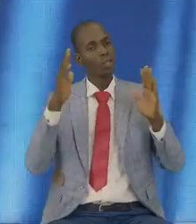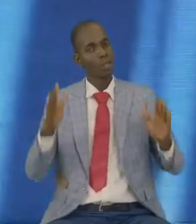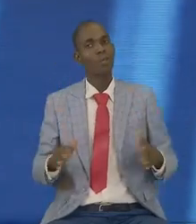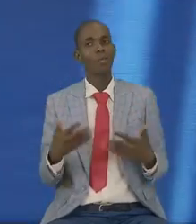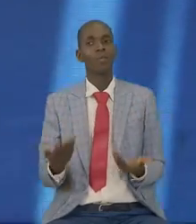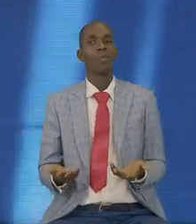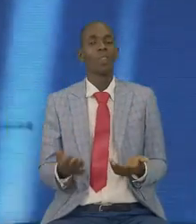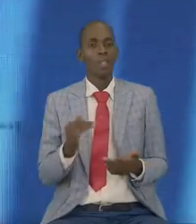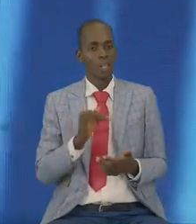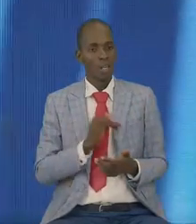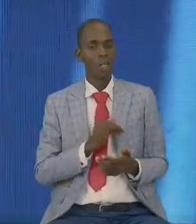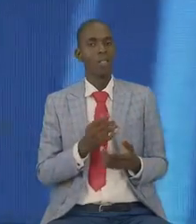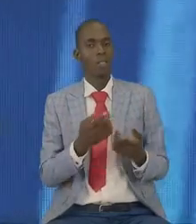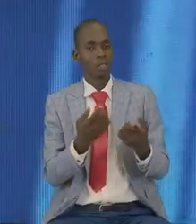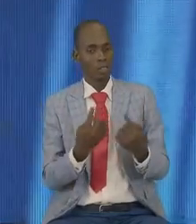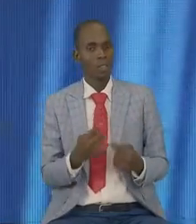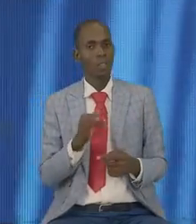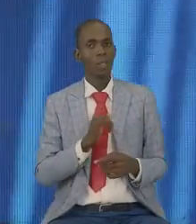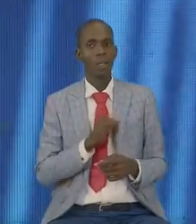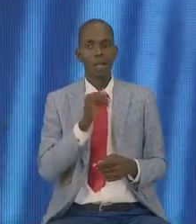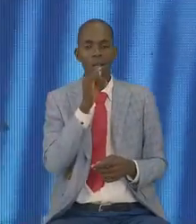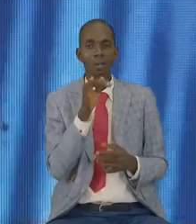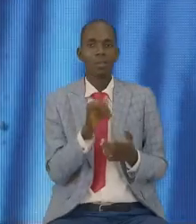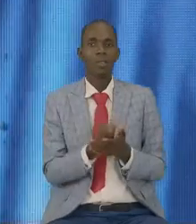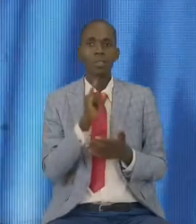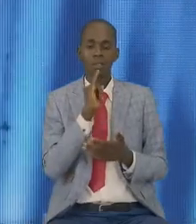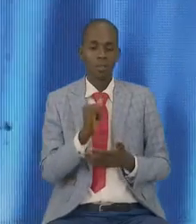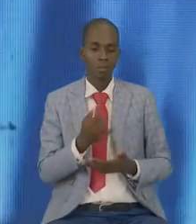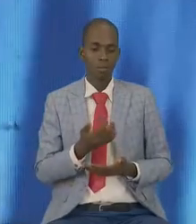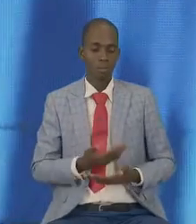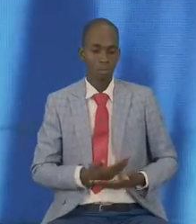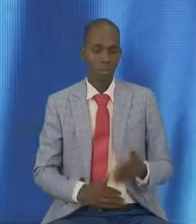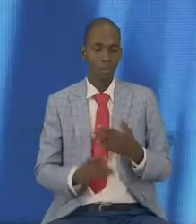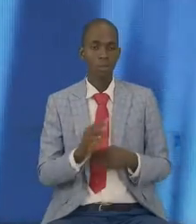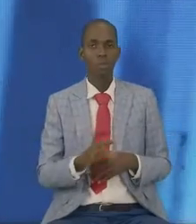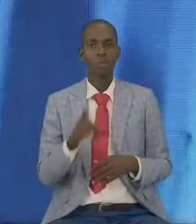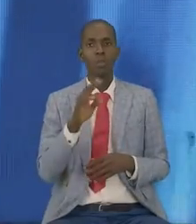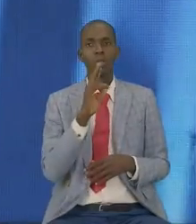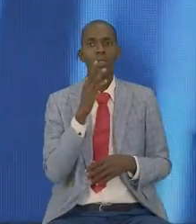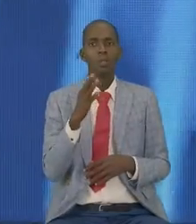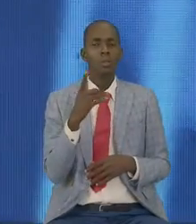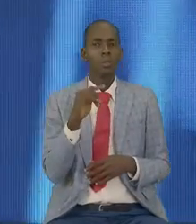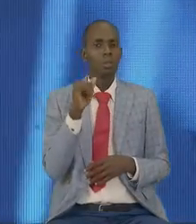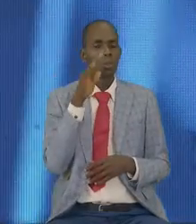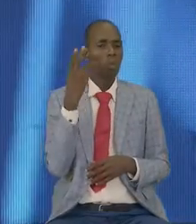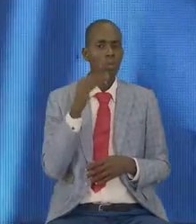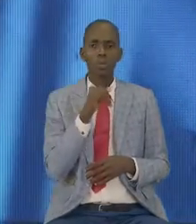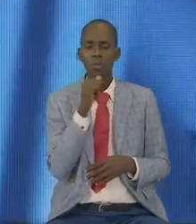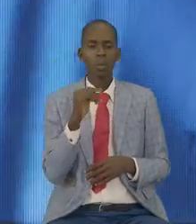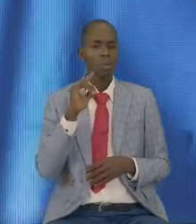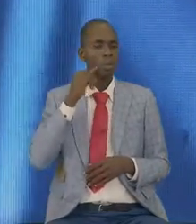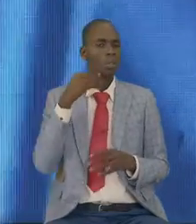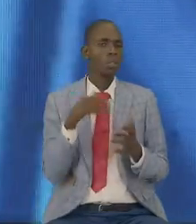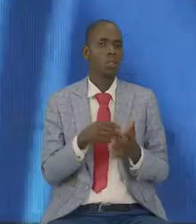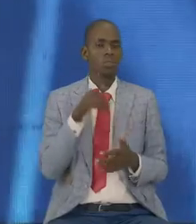came along, I'm the one that is bearing the children, and you are there. She wasn't bitter against her. No, you're not